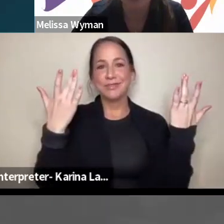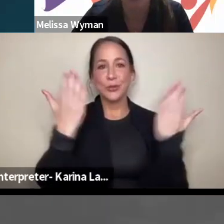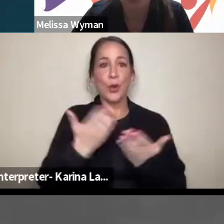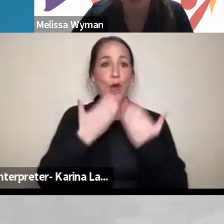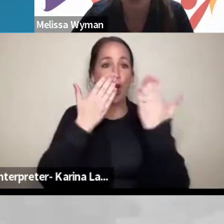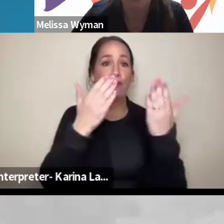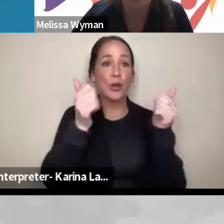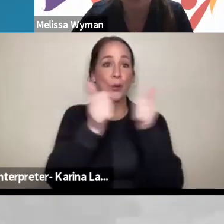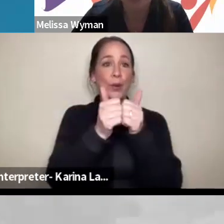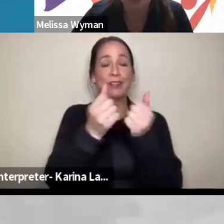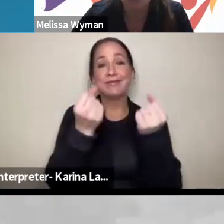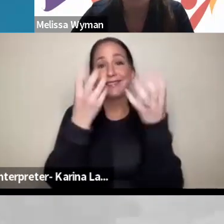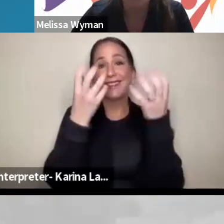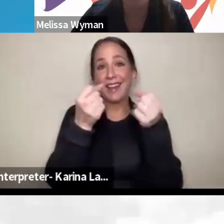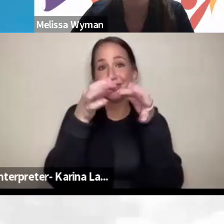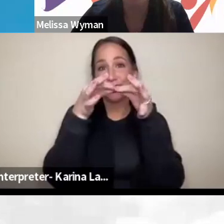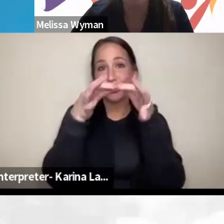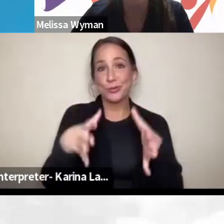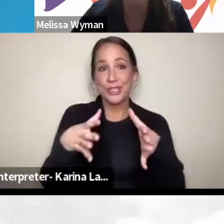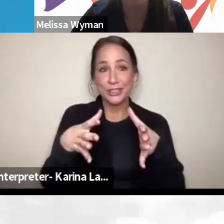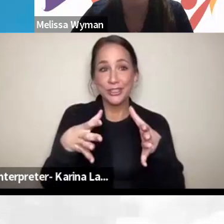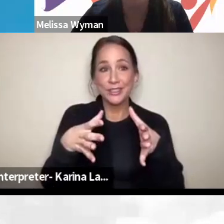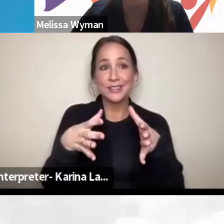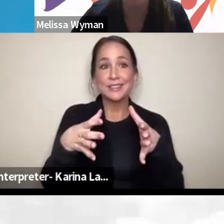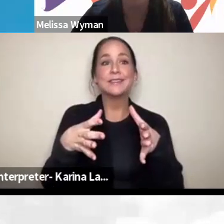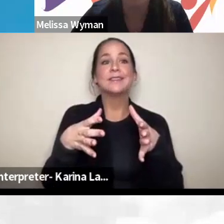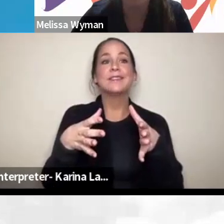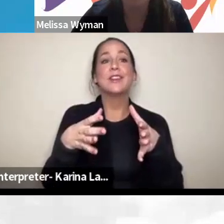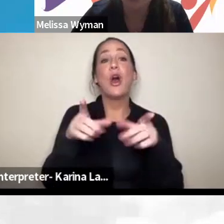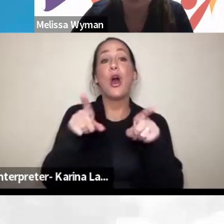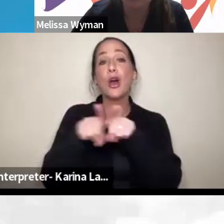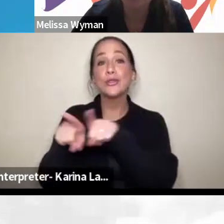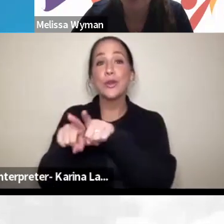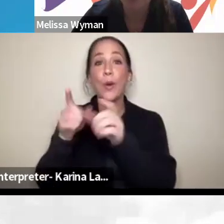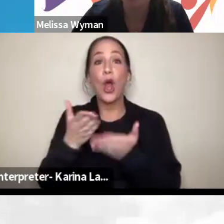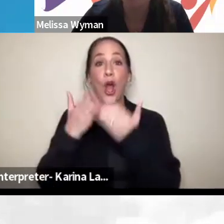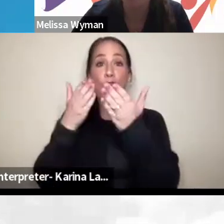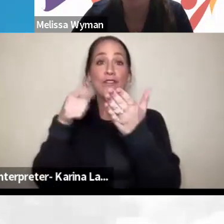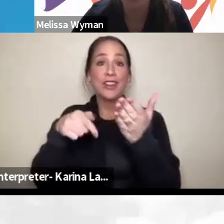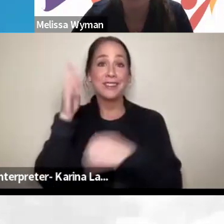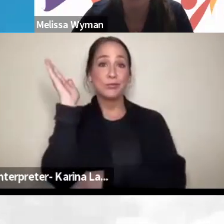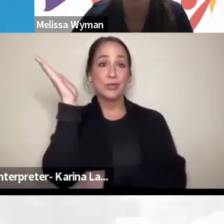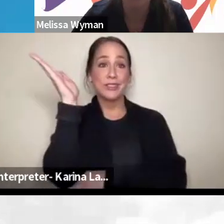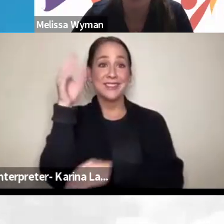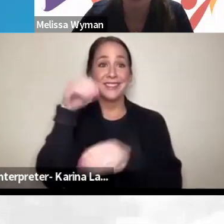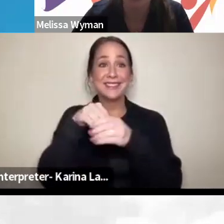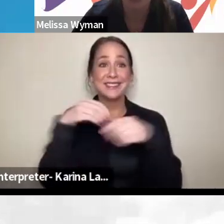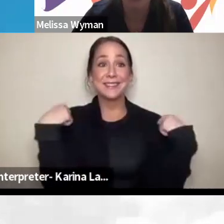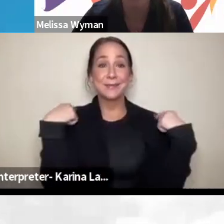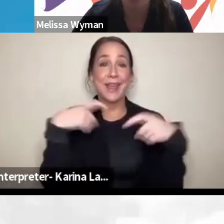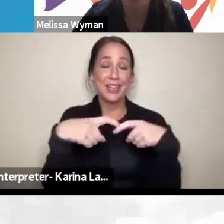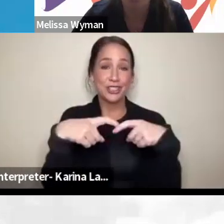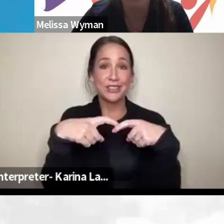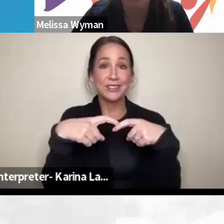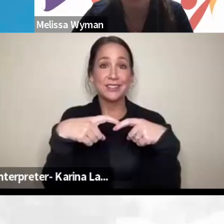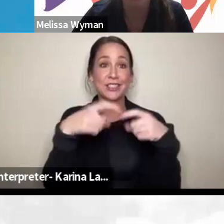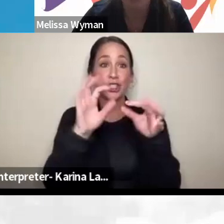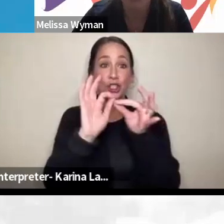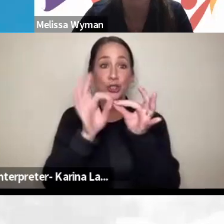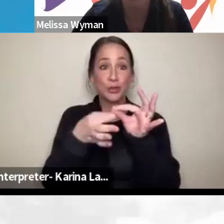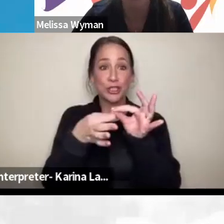simultaneous interpretation. We will also be offering this presentation with Spanish simultaneous interpretation and